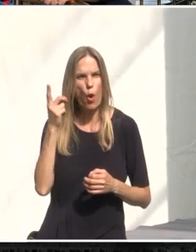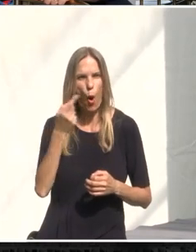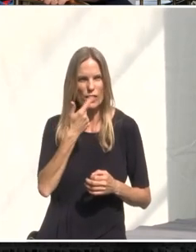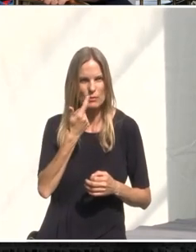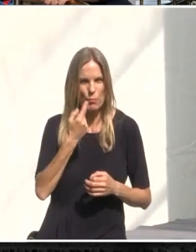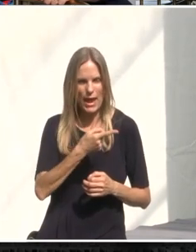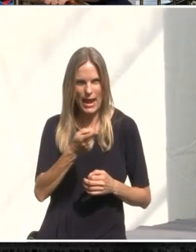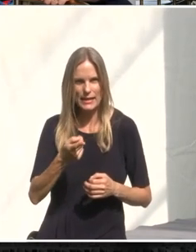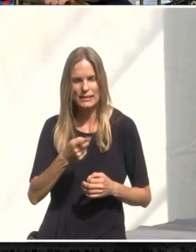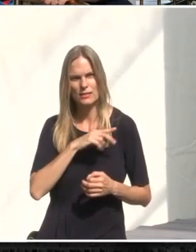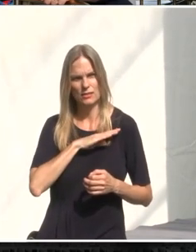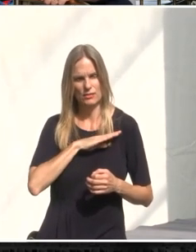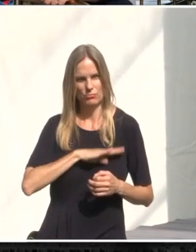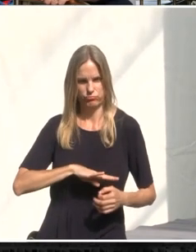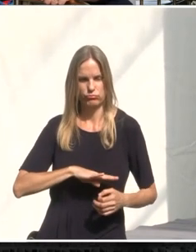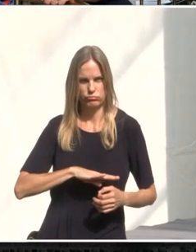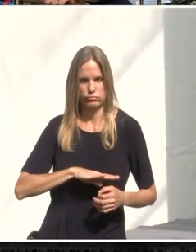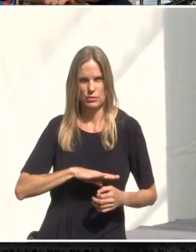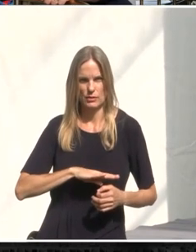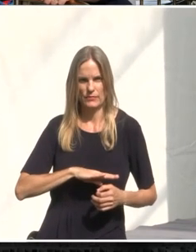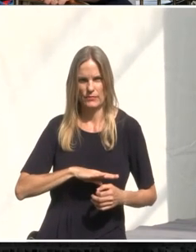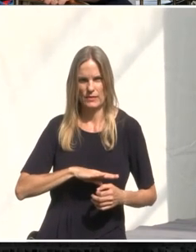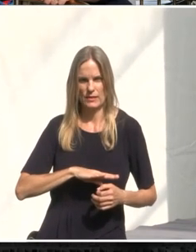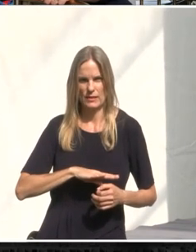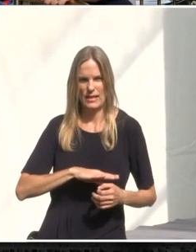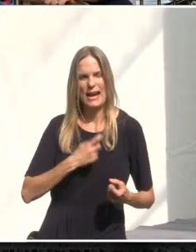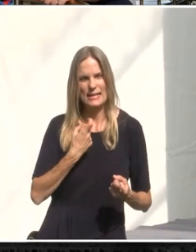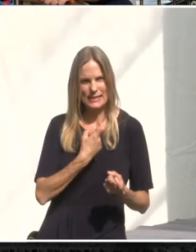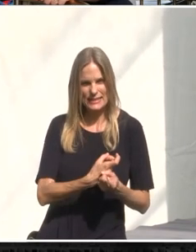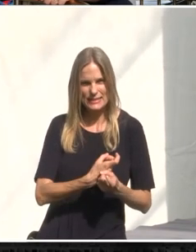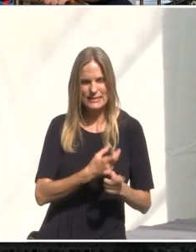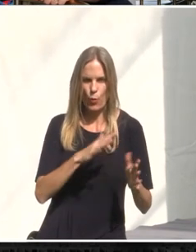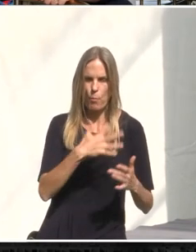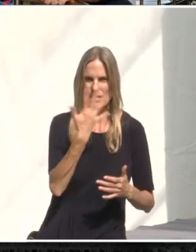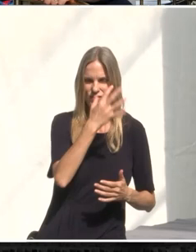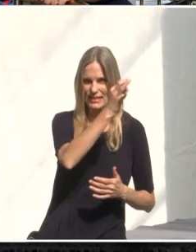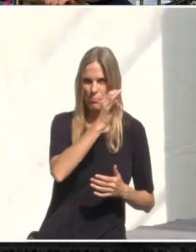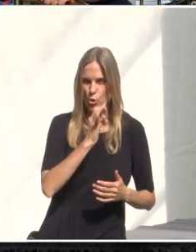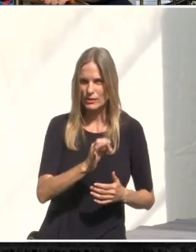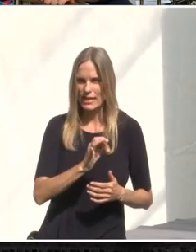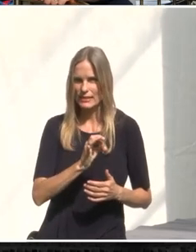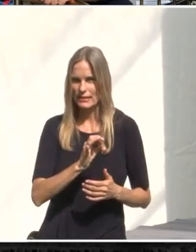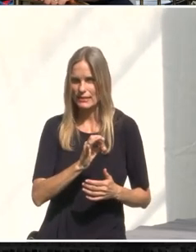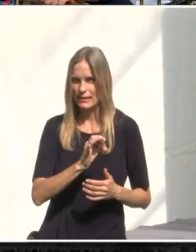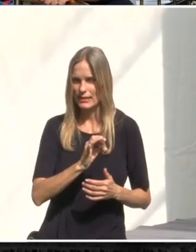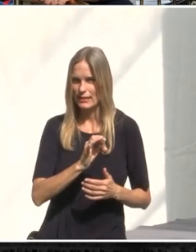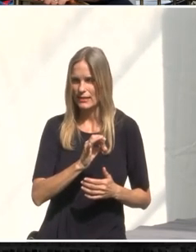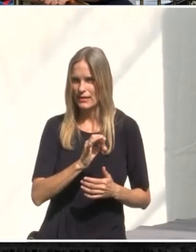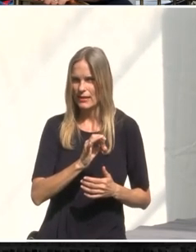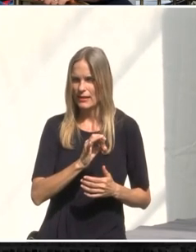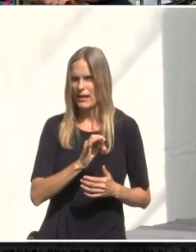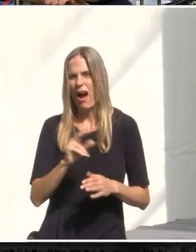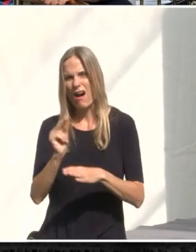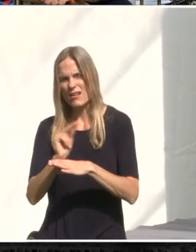the depression rates are nearing, depression risk rates are nearing 50%, while those getting treatment